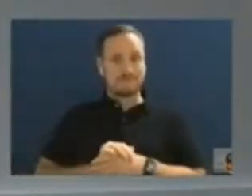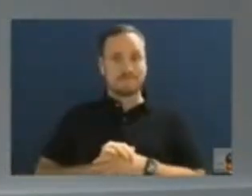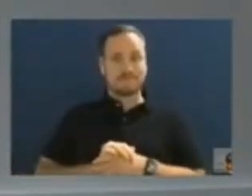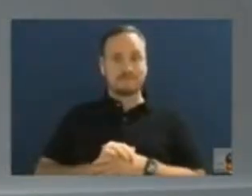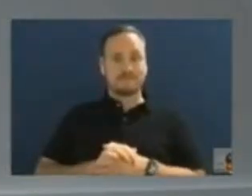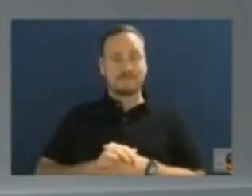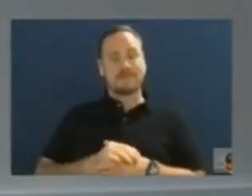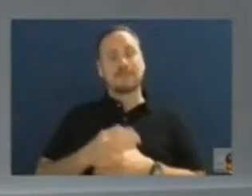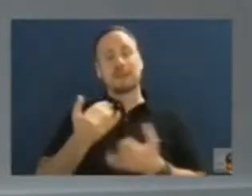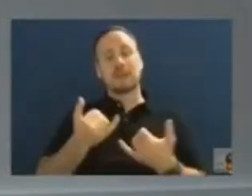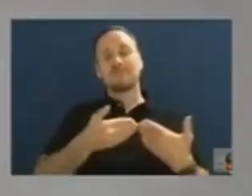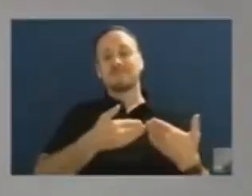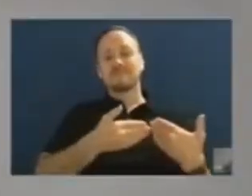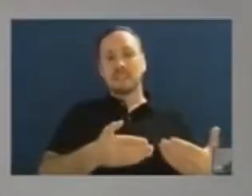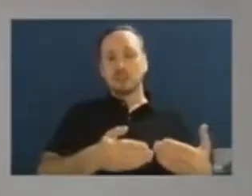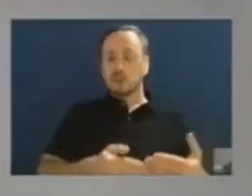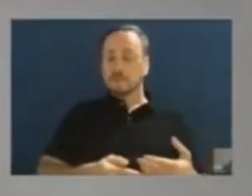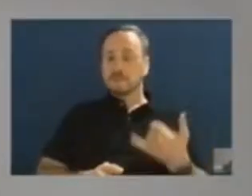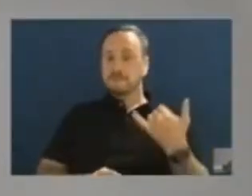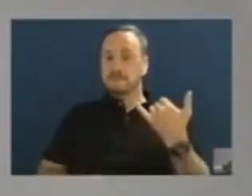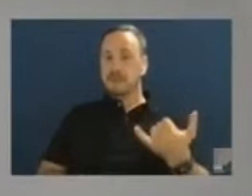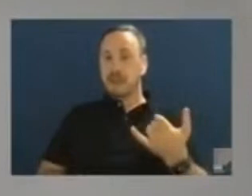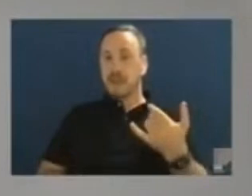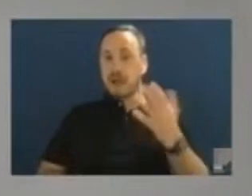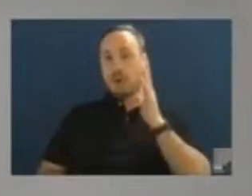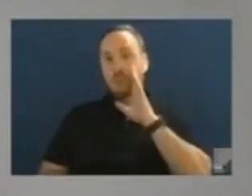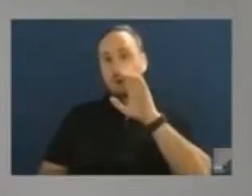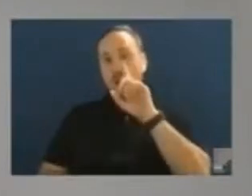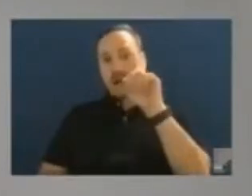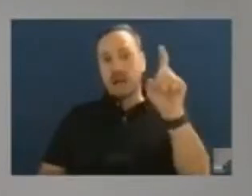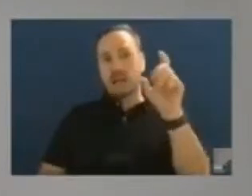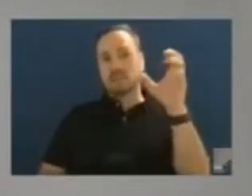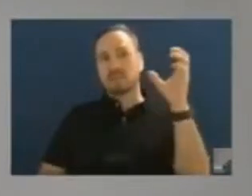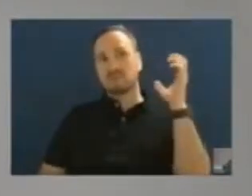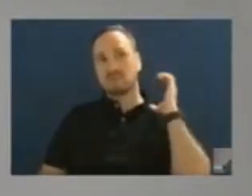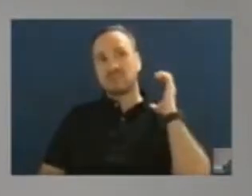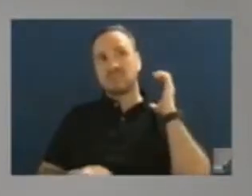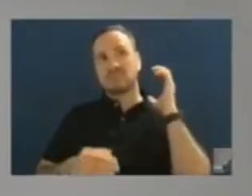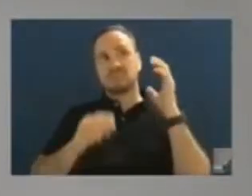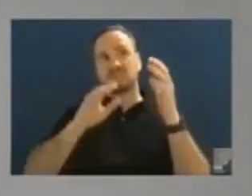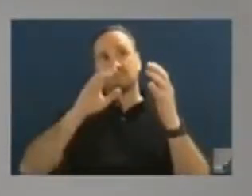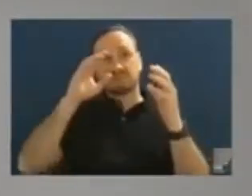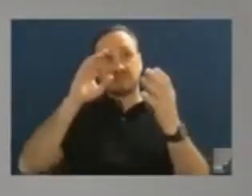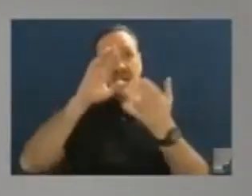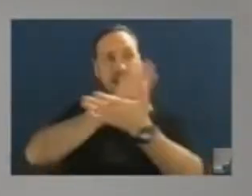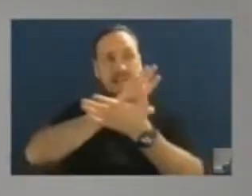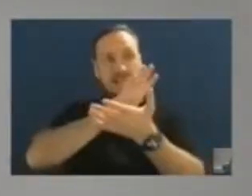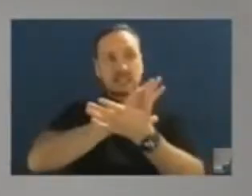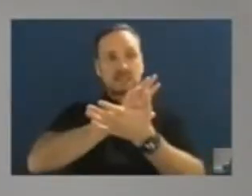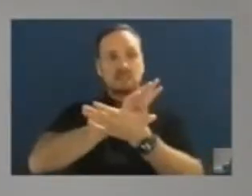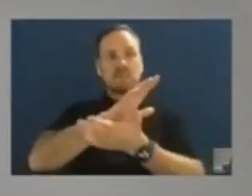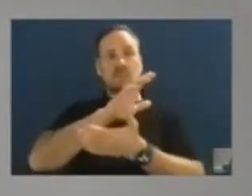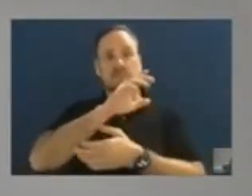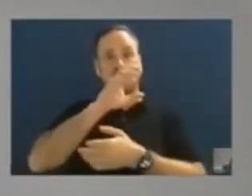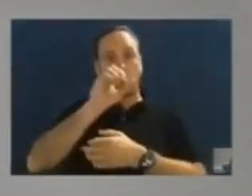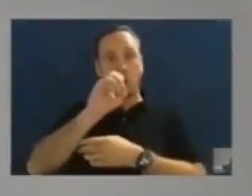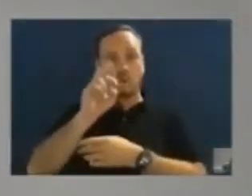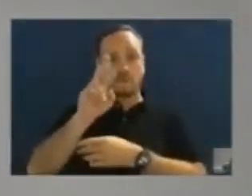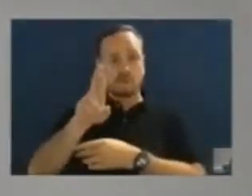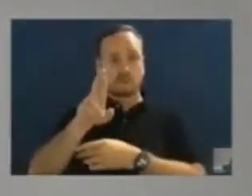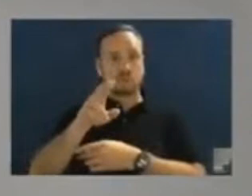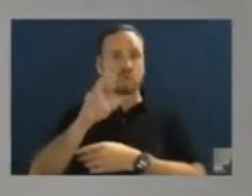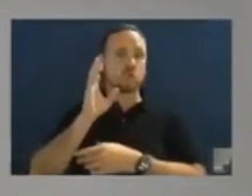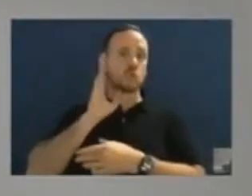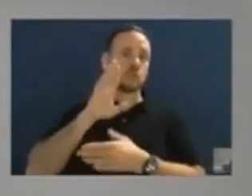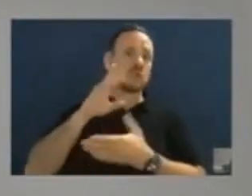Yes, ma'am. So this time we'll ask for our Chief Academic Officer, Mr. Brian Kingsley, to come in, and he's going to speak to you about the student learning